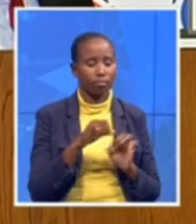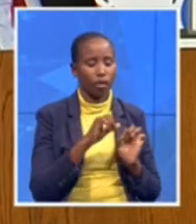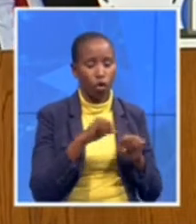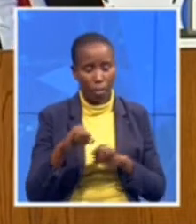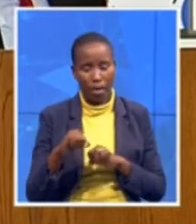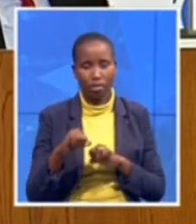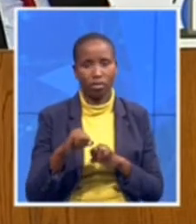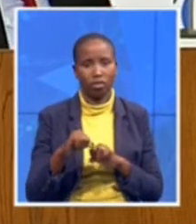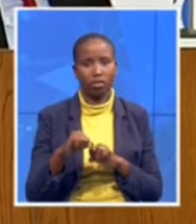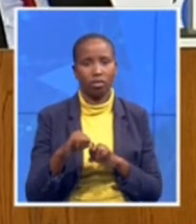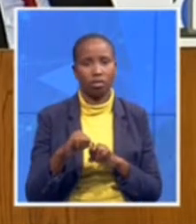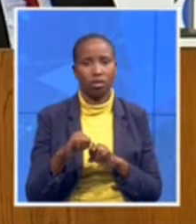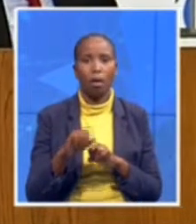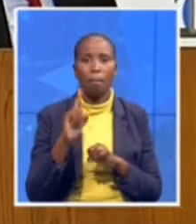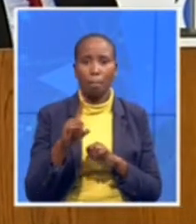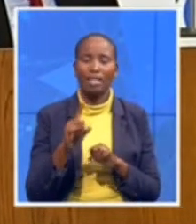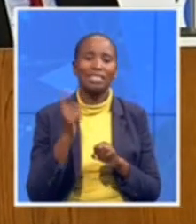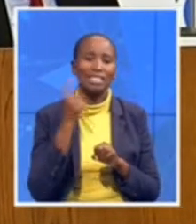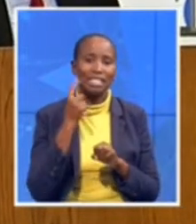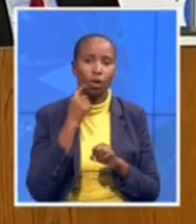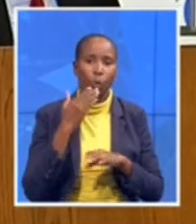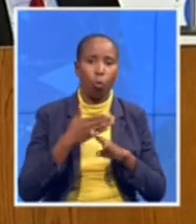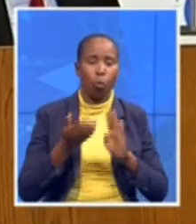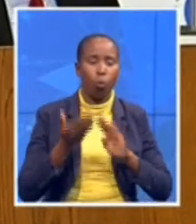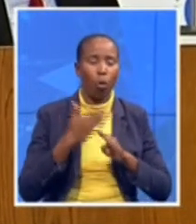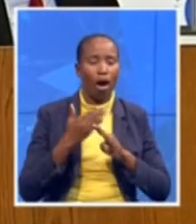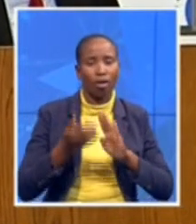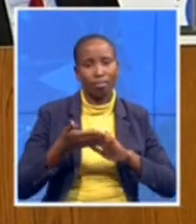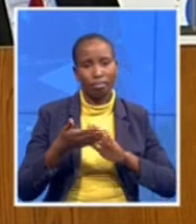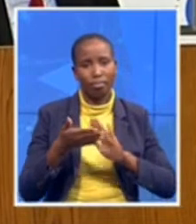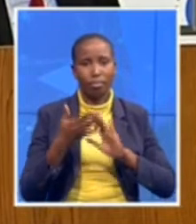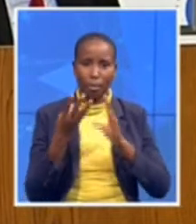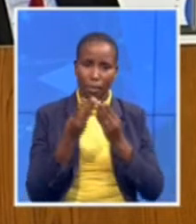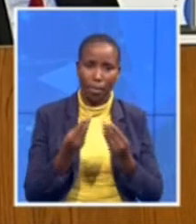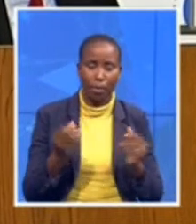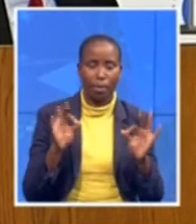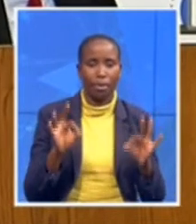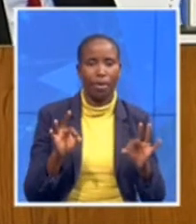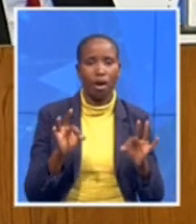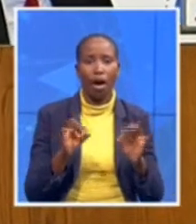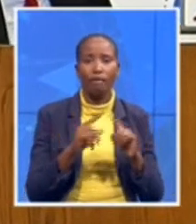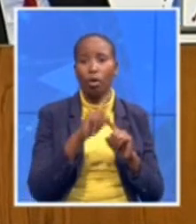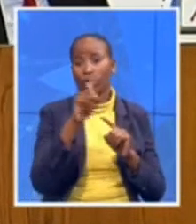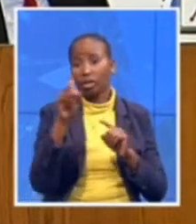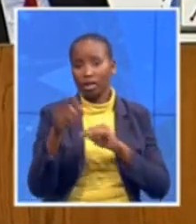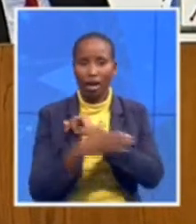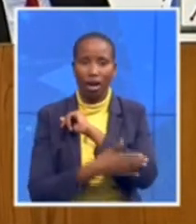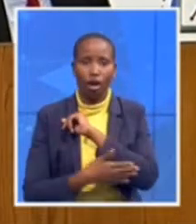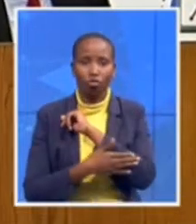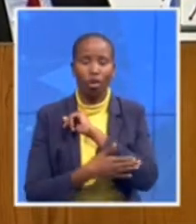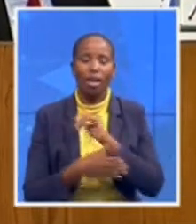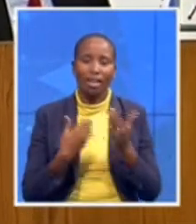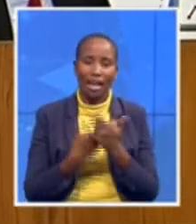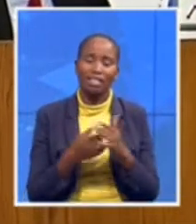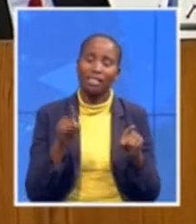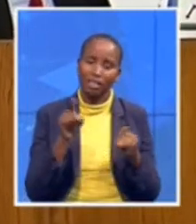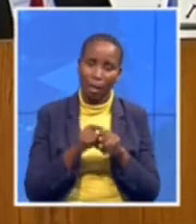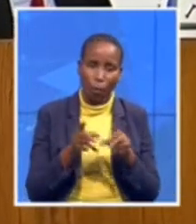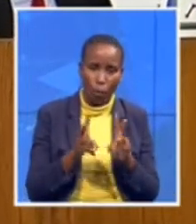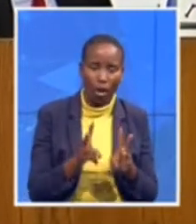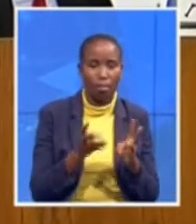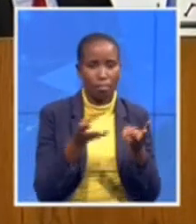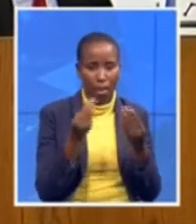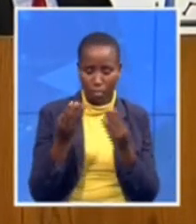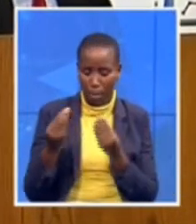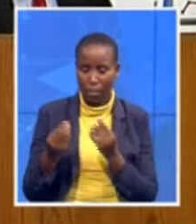these guys do or these entities do in other countries, they find it the same way in South Africa without